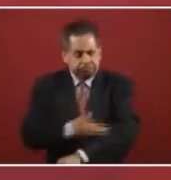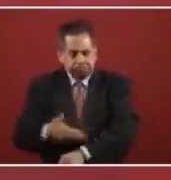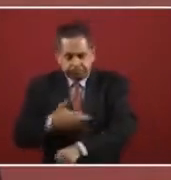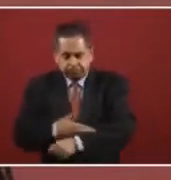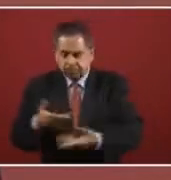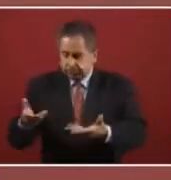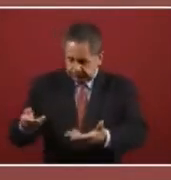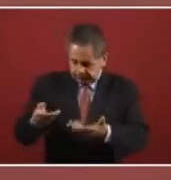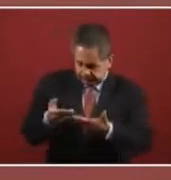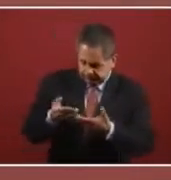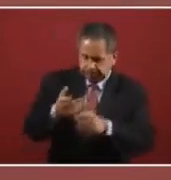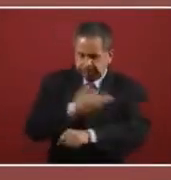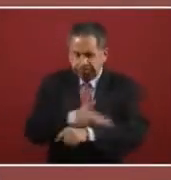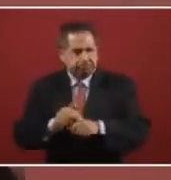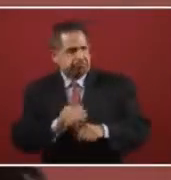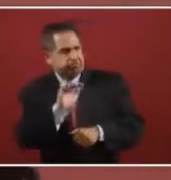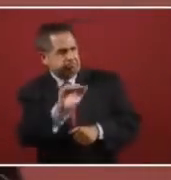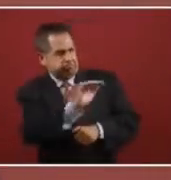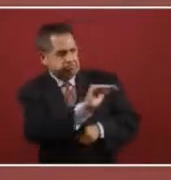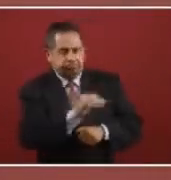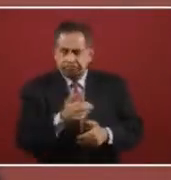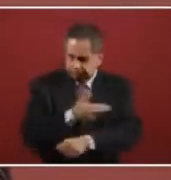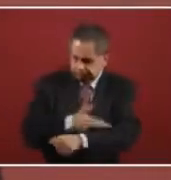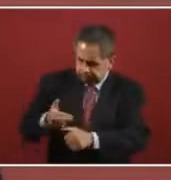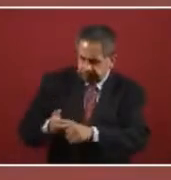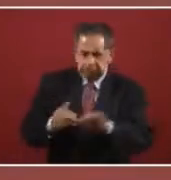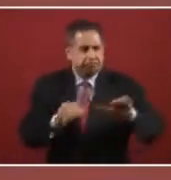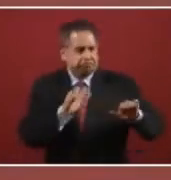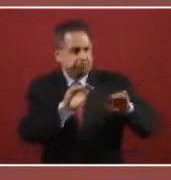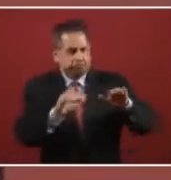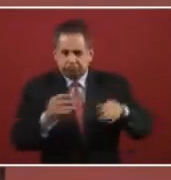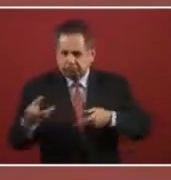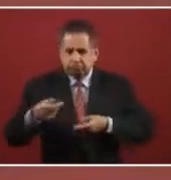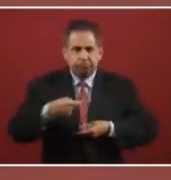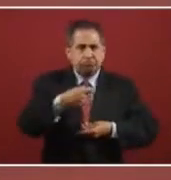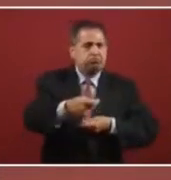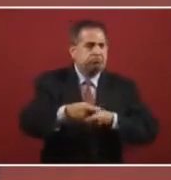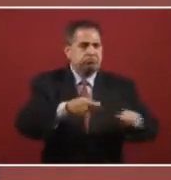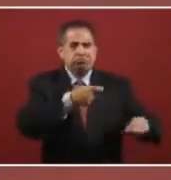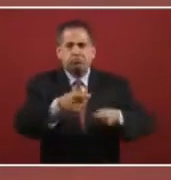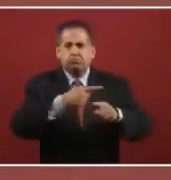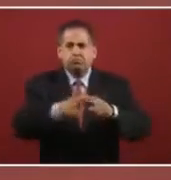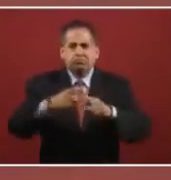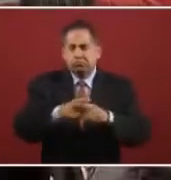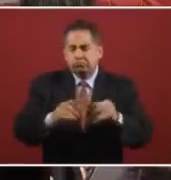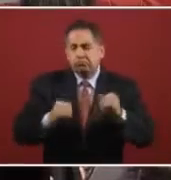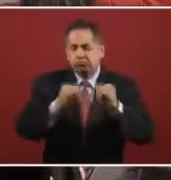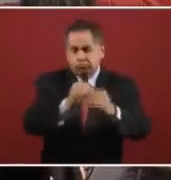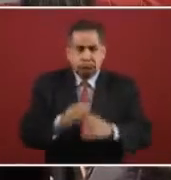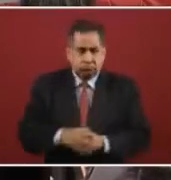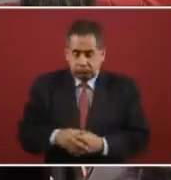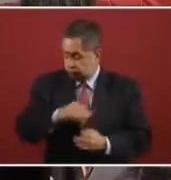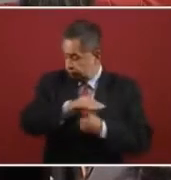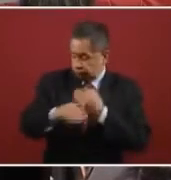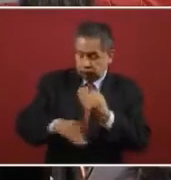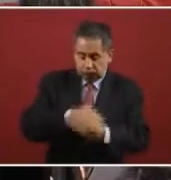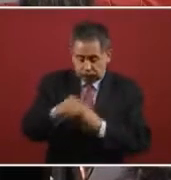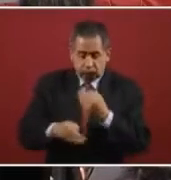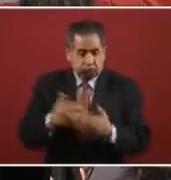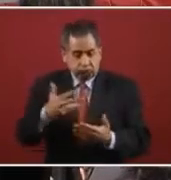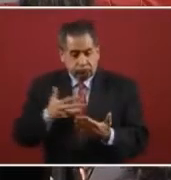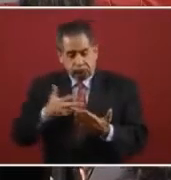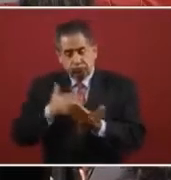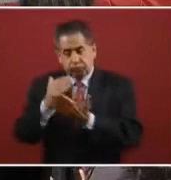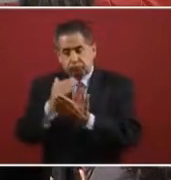is attended and we all deal with them. And we decide what, who's going to deal with